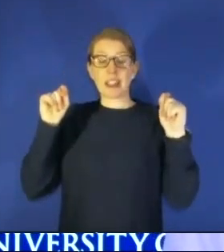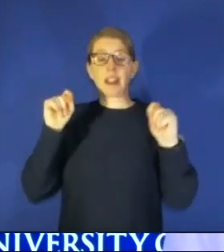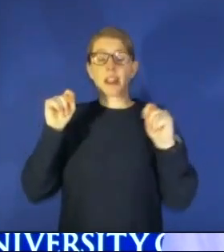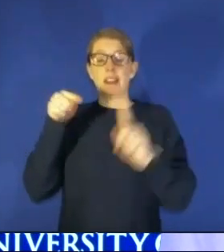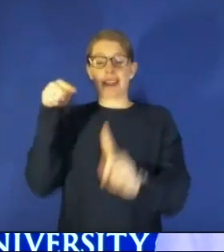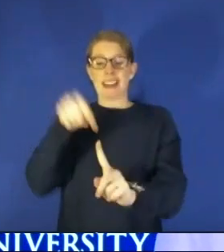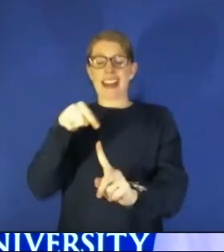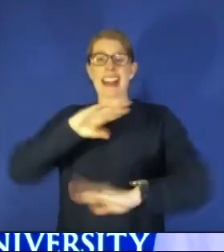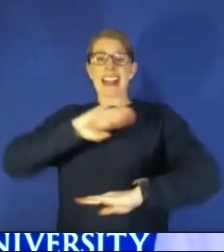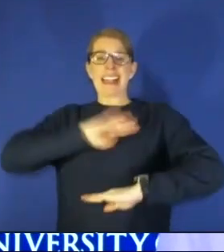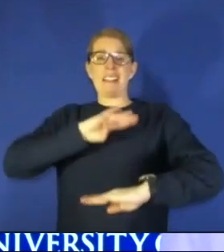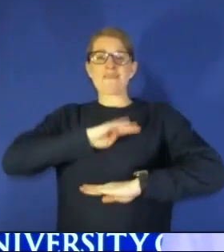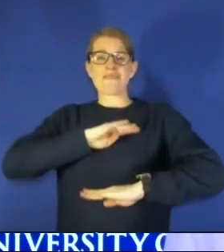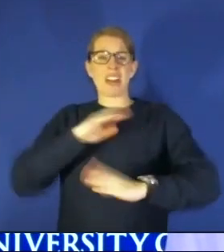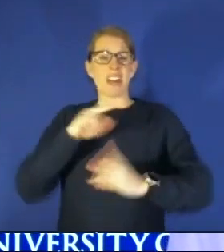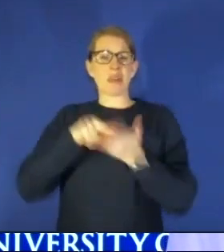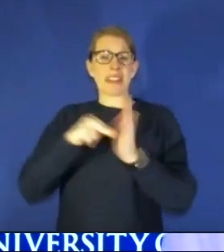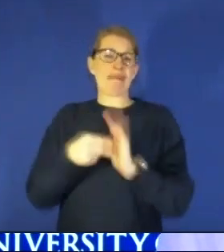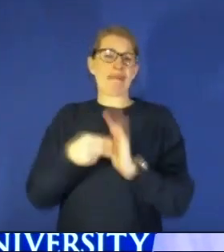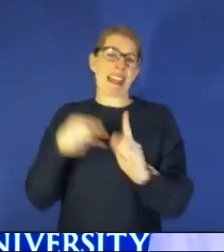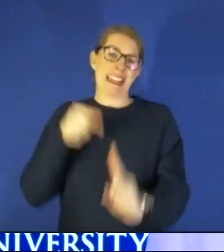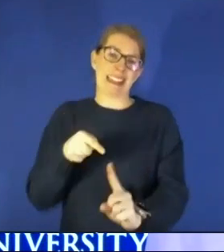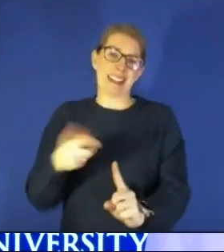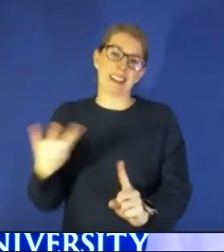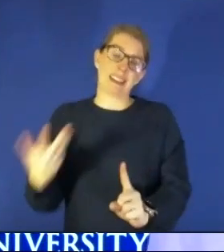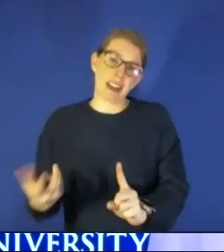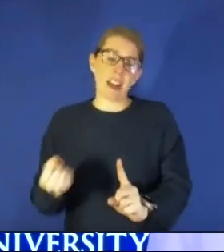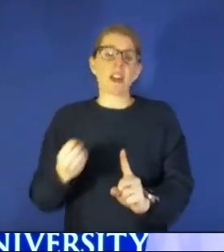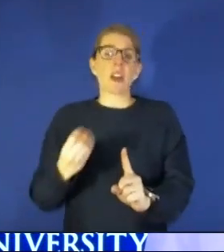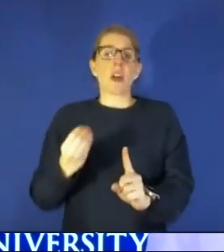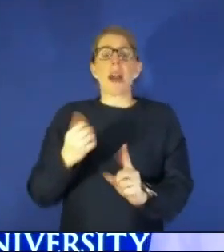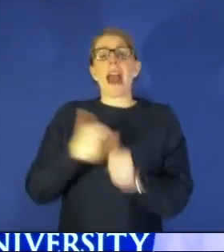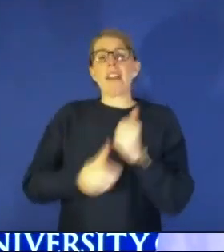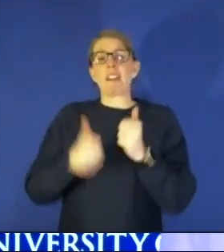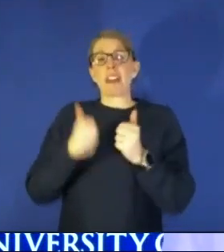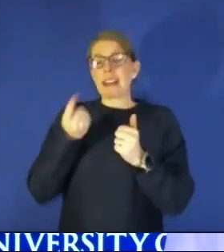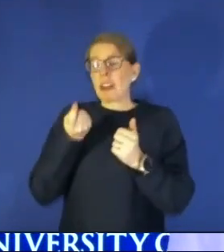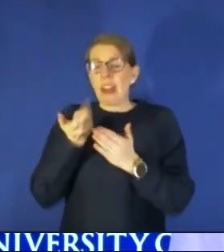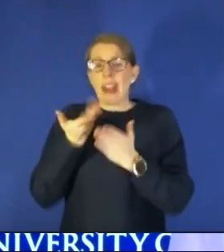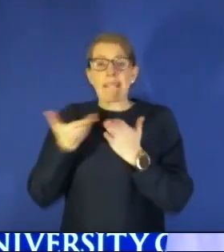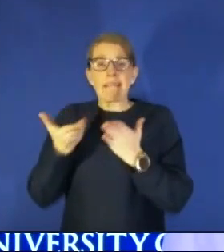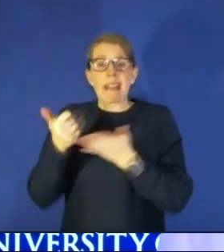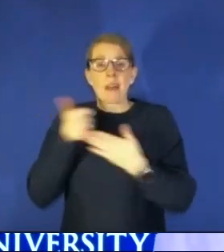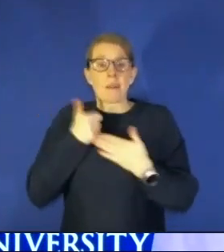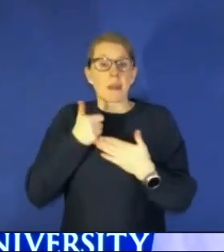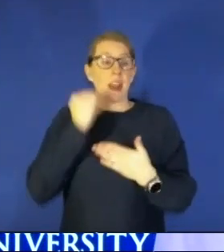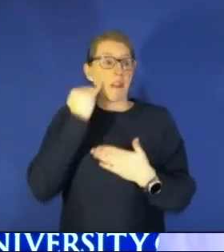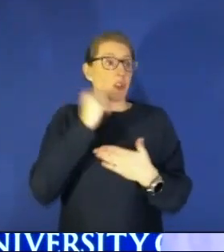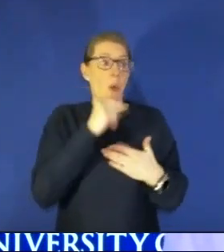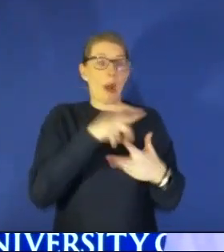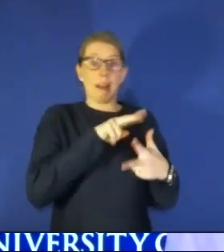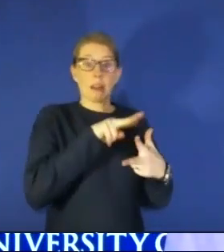enough, but every little bit helps. And if you don't have a surgical mask or an N95 mask and you're going into those